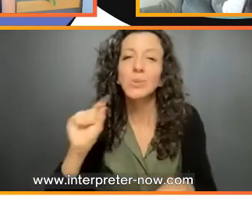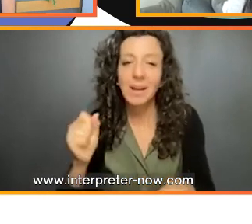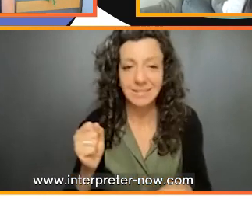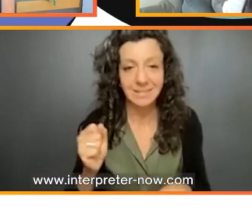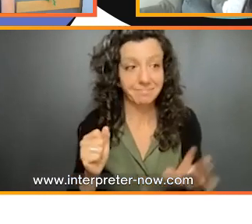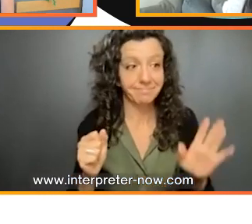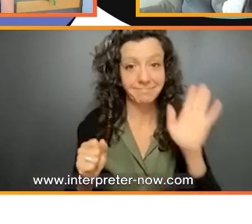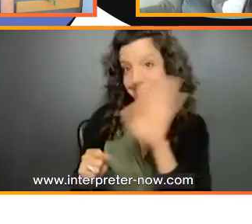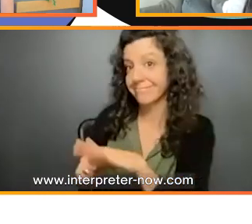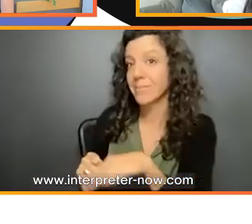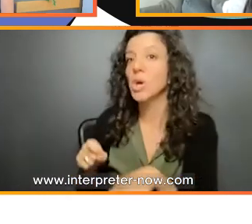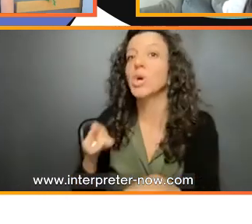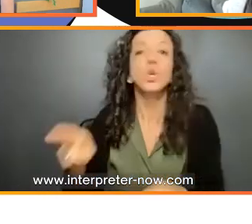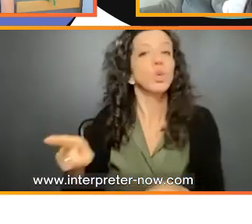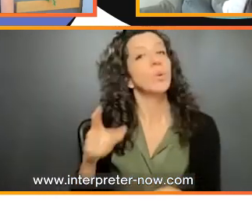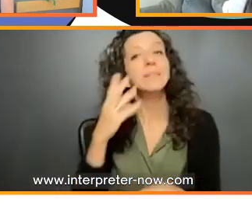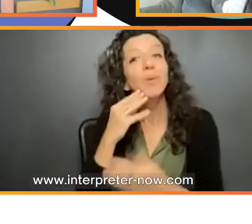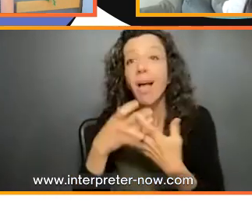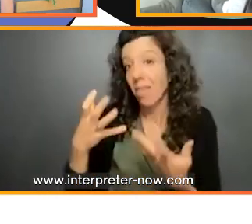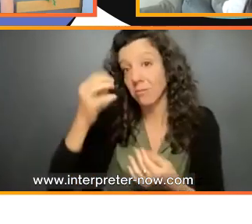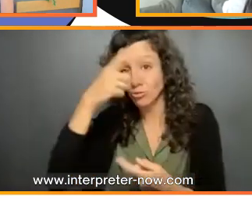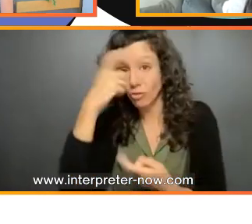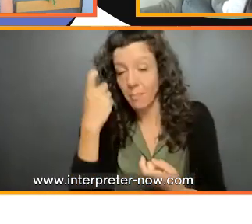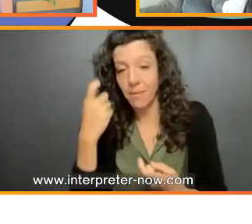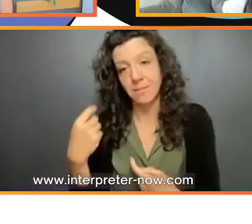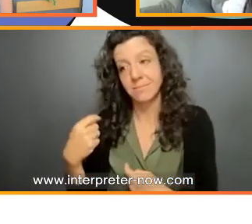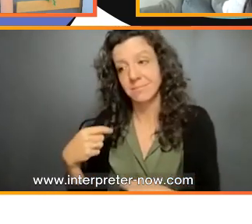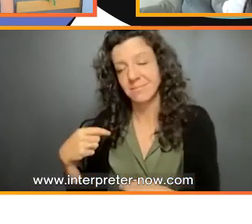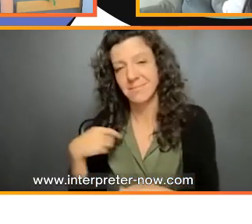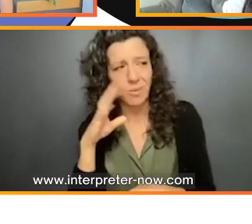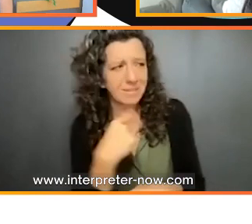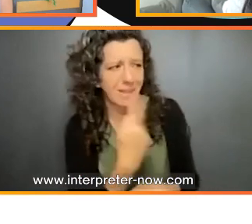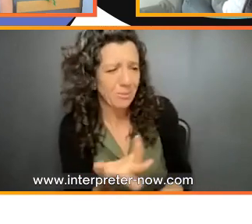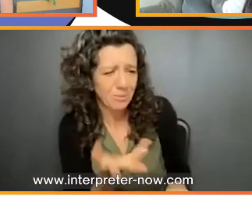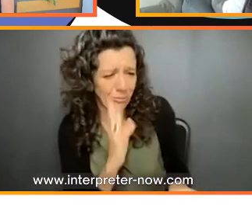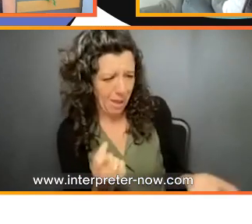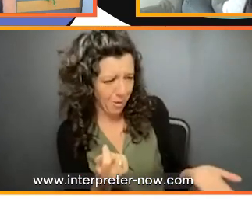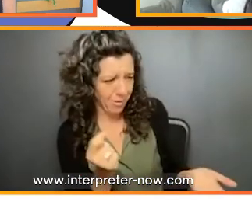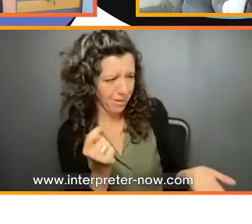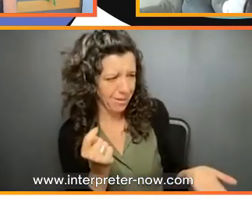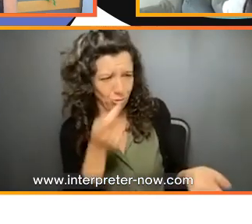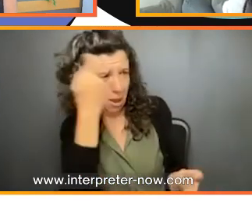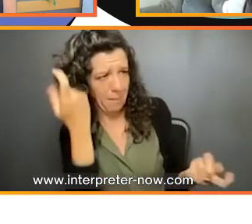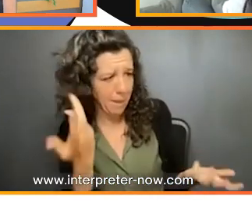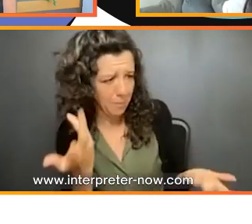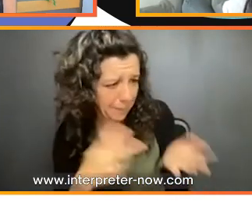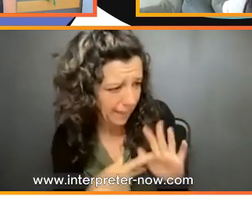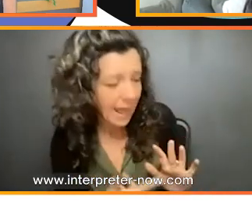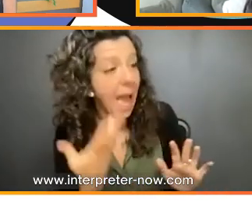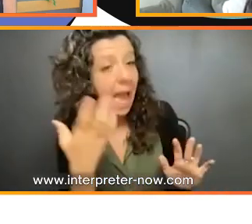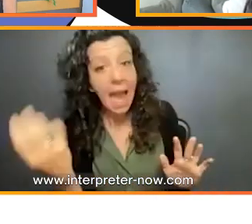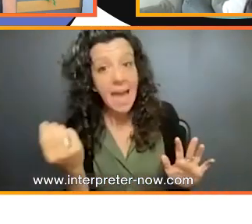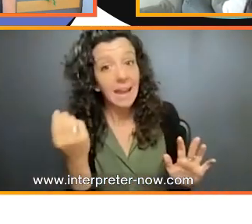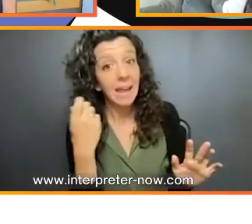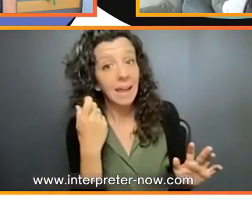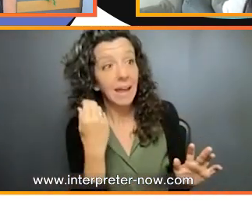that is a really heavy word. That's what happens to people who are in car accidents or have really horrible,